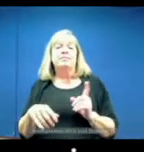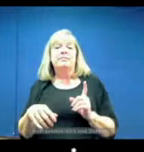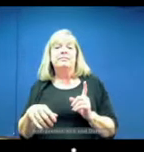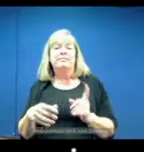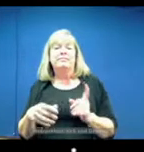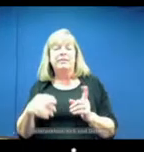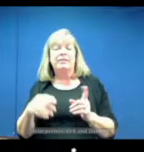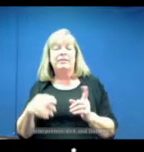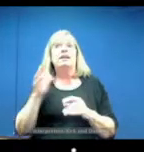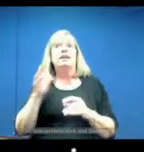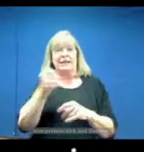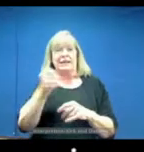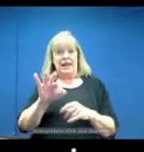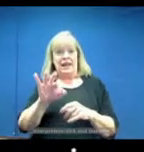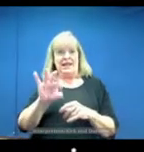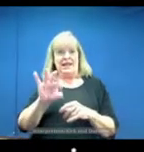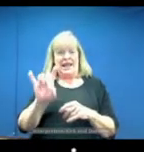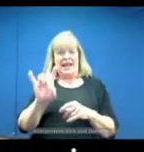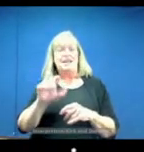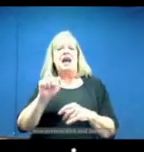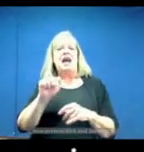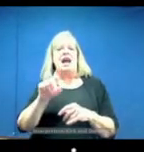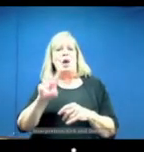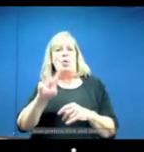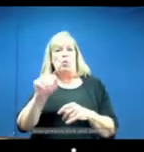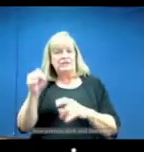In 1998, ADLAS was awarded a